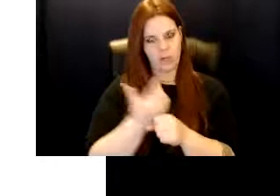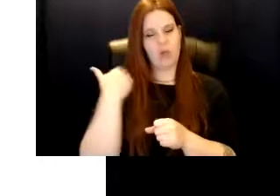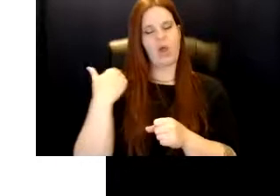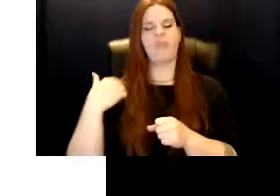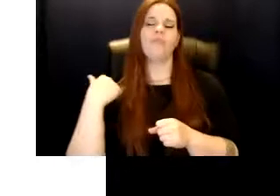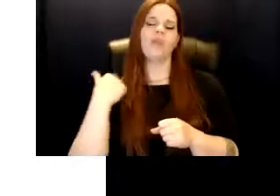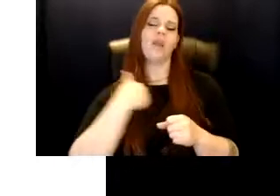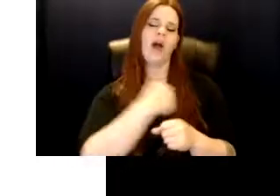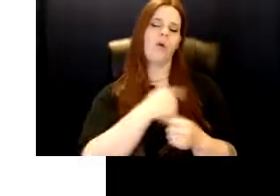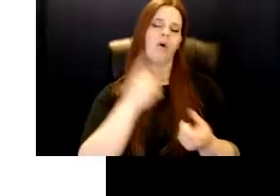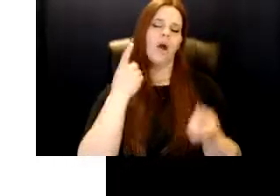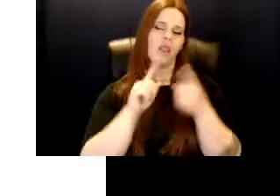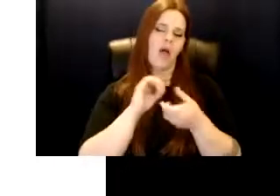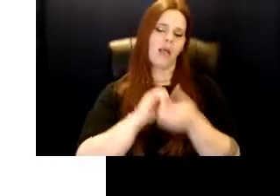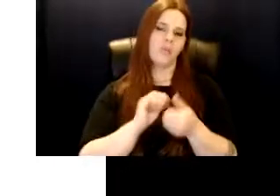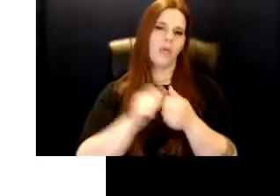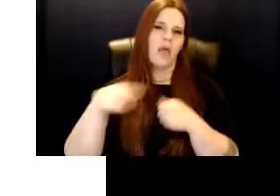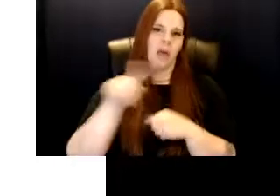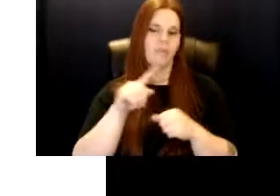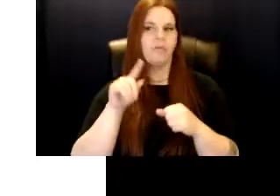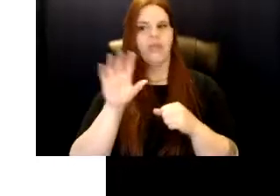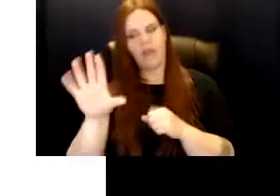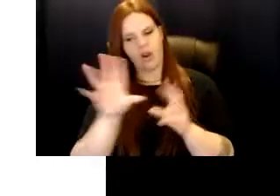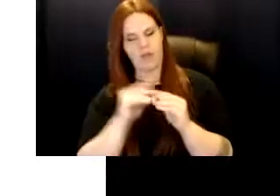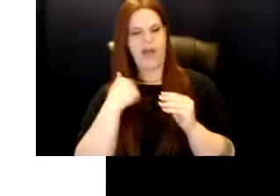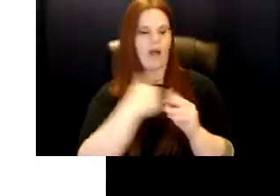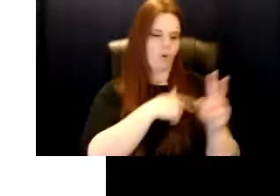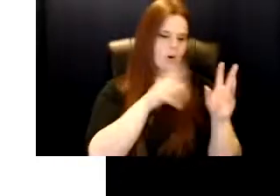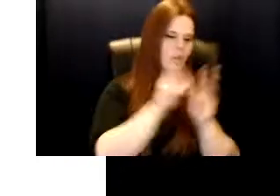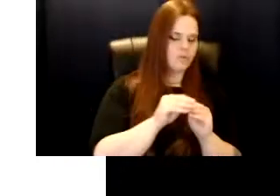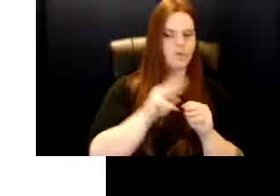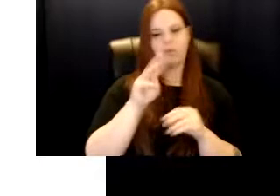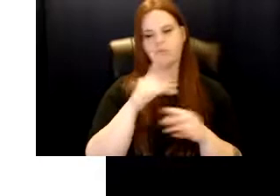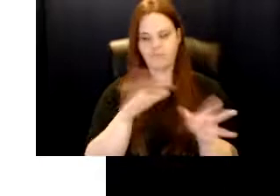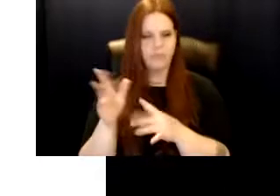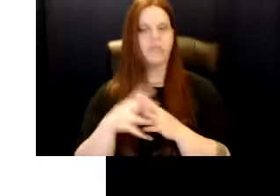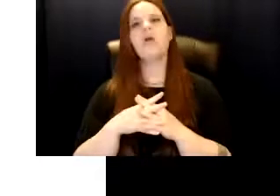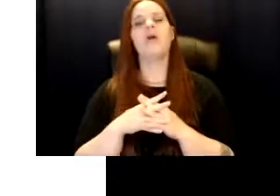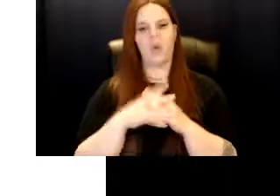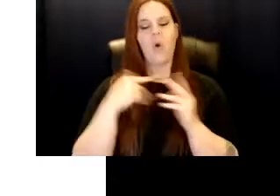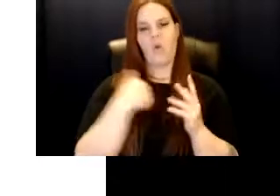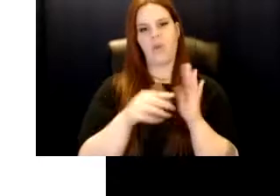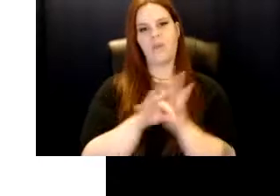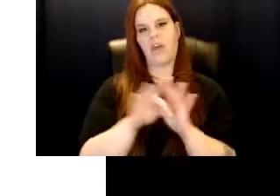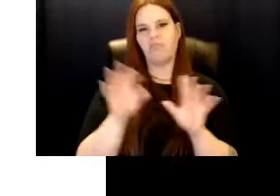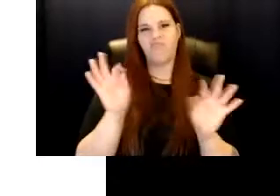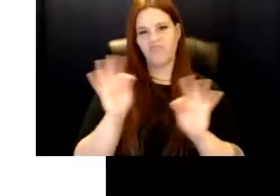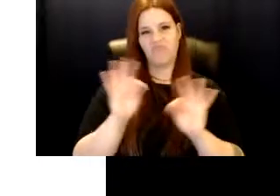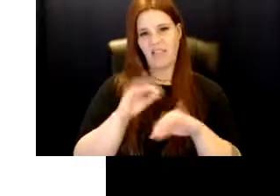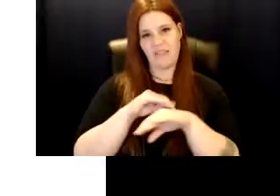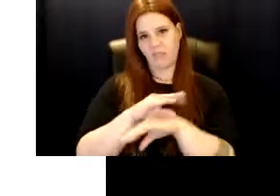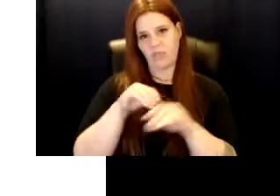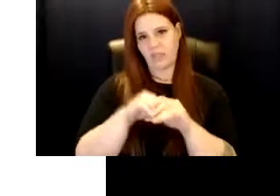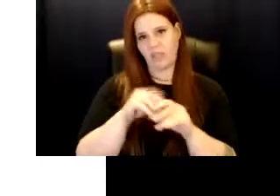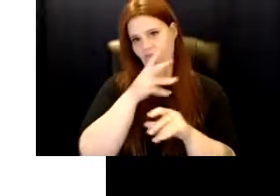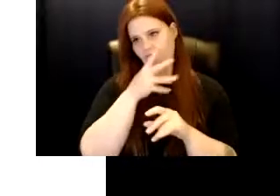at symposium and at their conferences, in webinars, etc. We found an insignificant influence in the rural